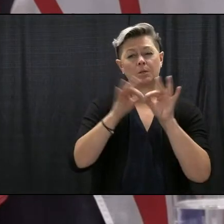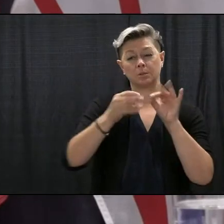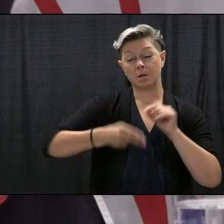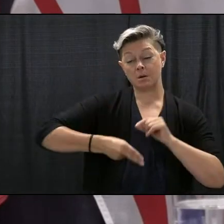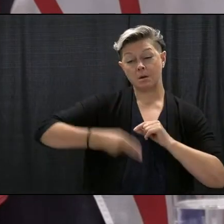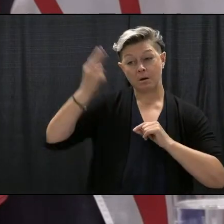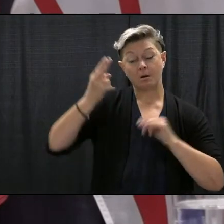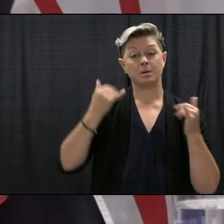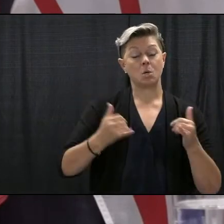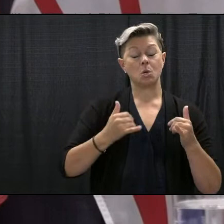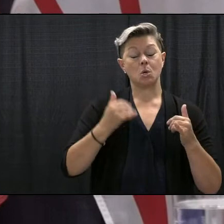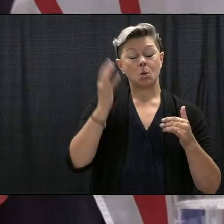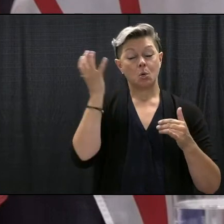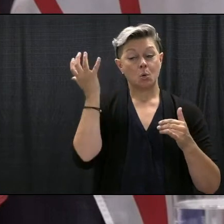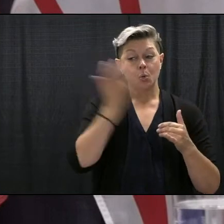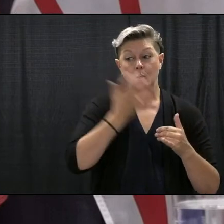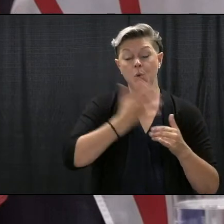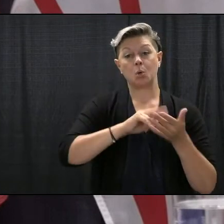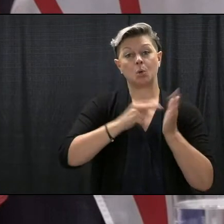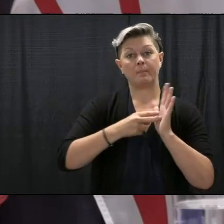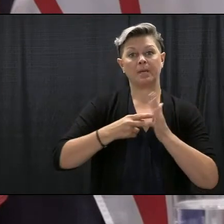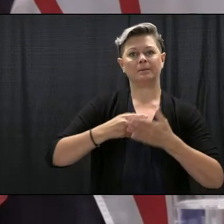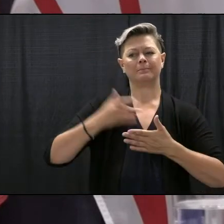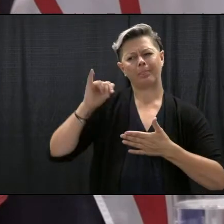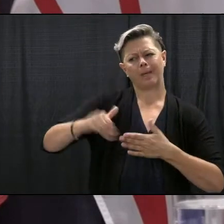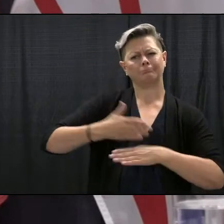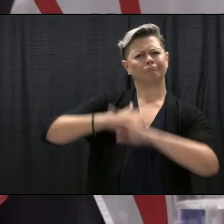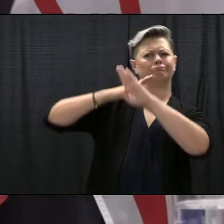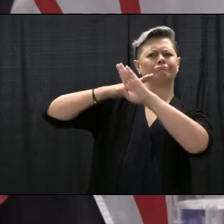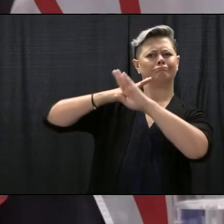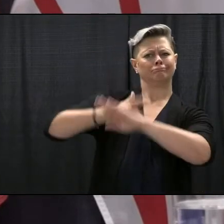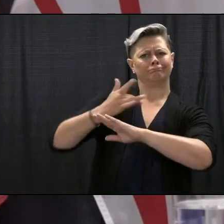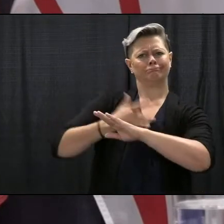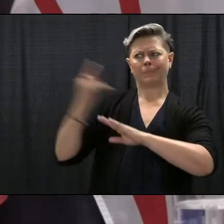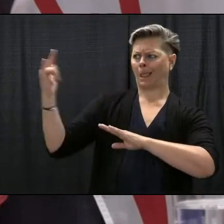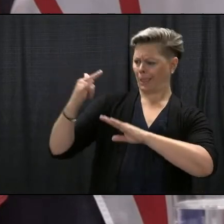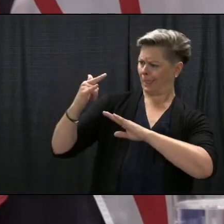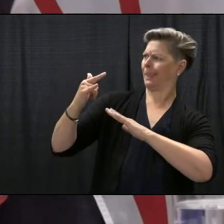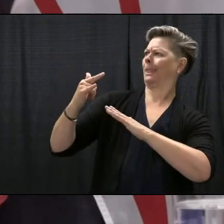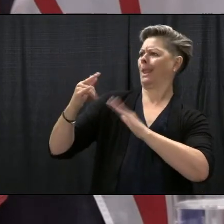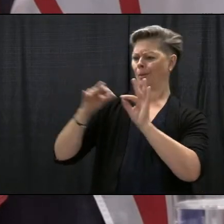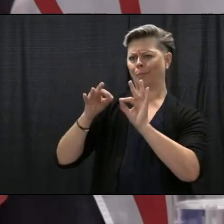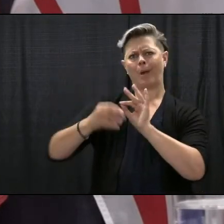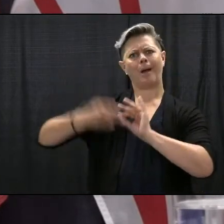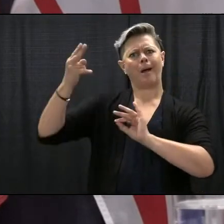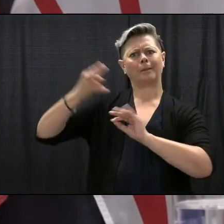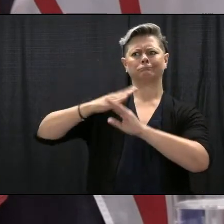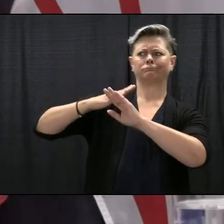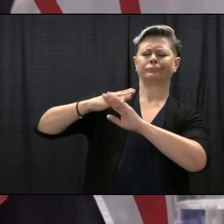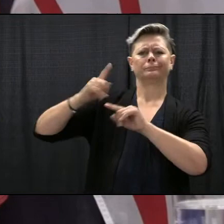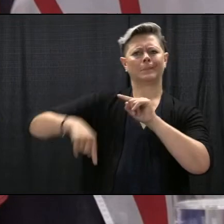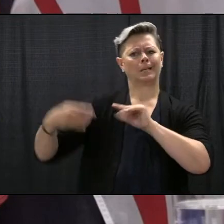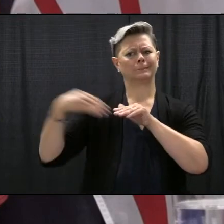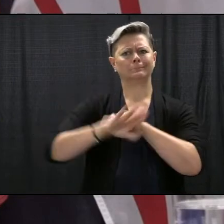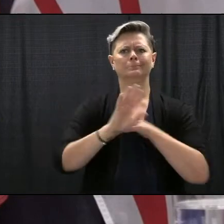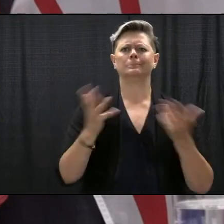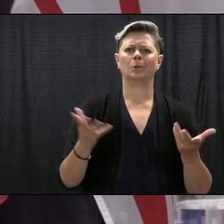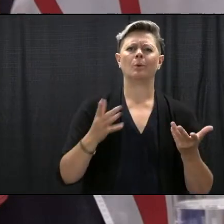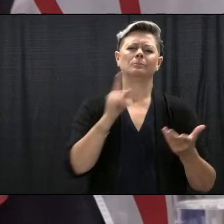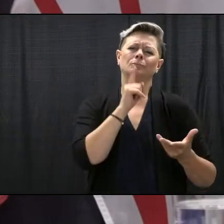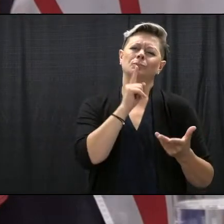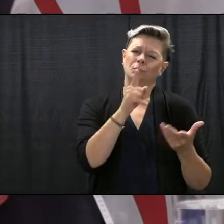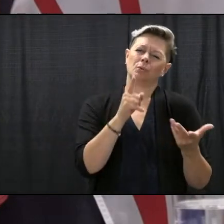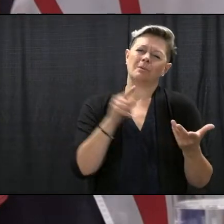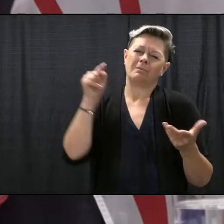and it is a barrier to entry, so to speak, to our province, and we're looking to see how we can solve that collectively. But I'm sure that will come up in